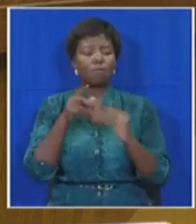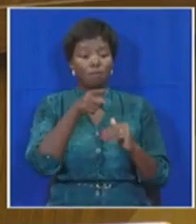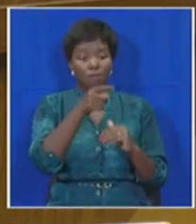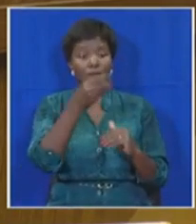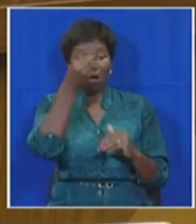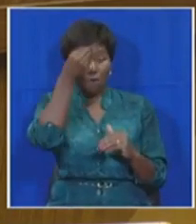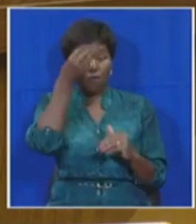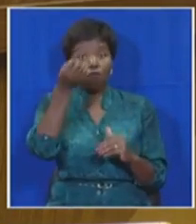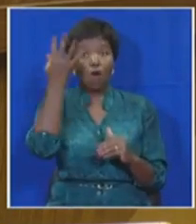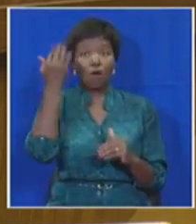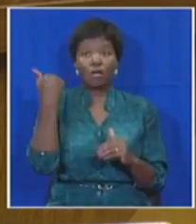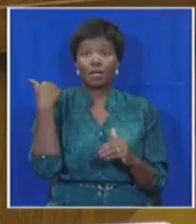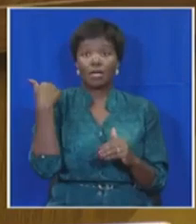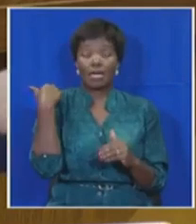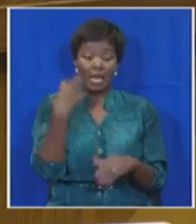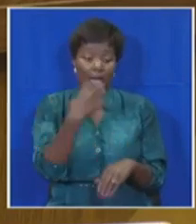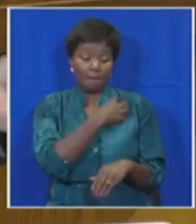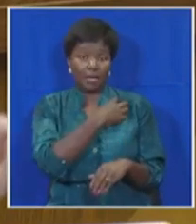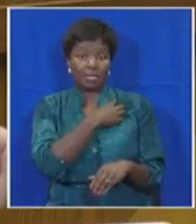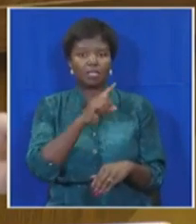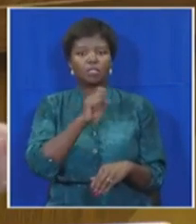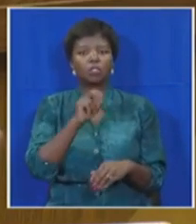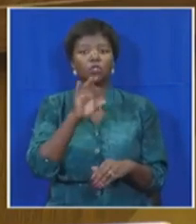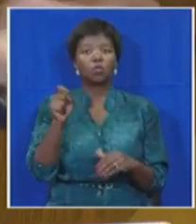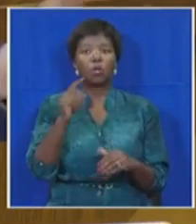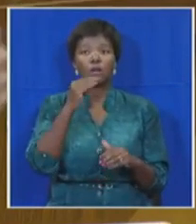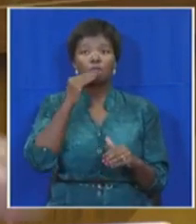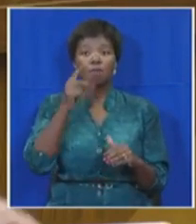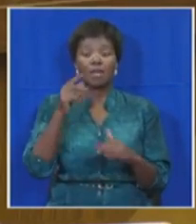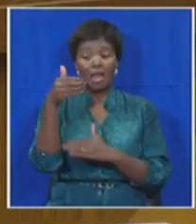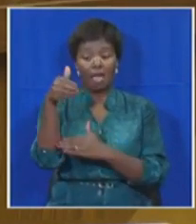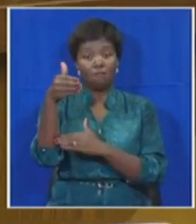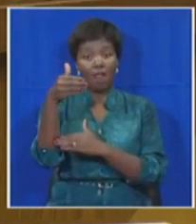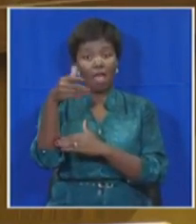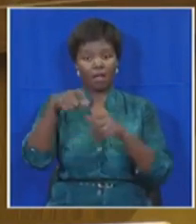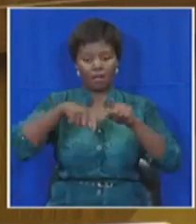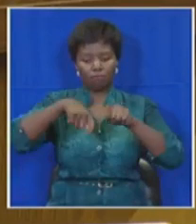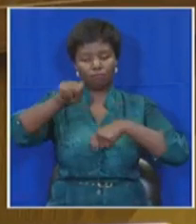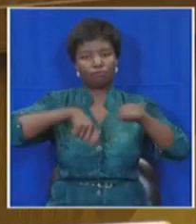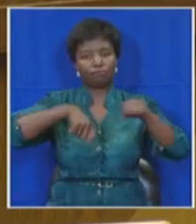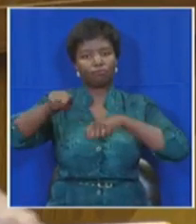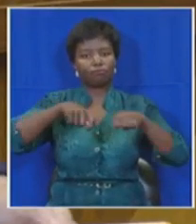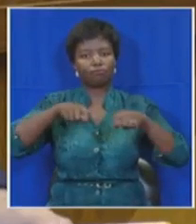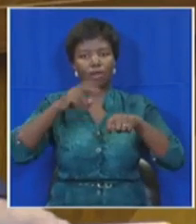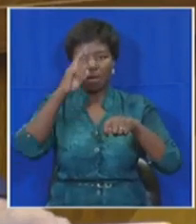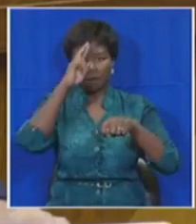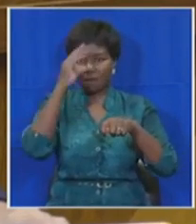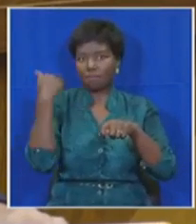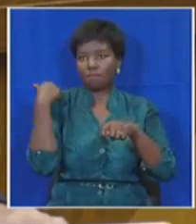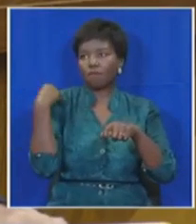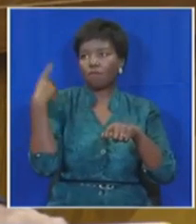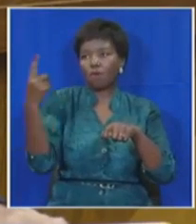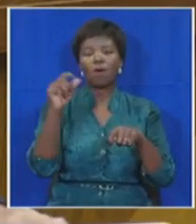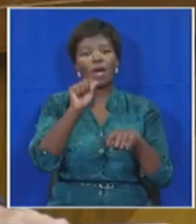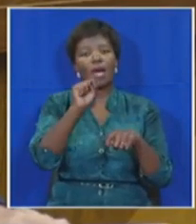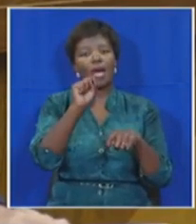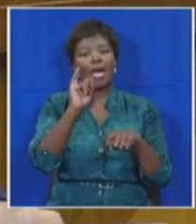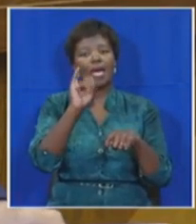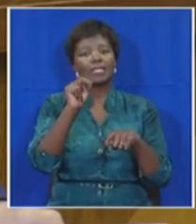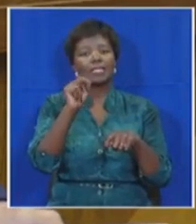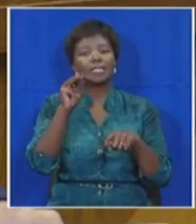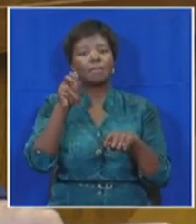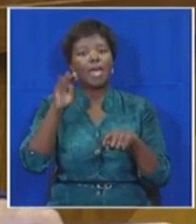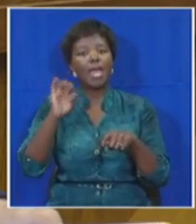fact that Minister Zulu tore up 2 of the flags in memory of the Esendameni 94, that